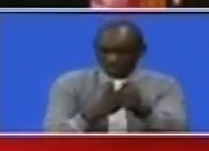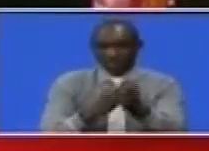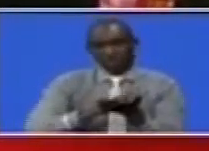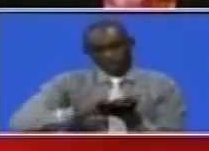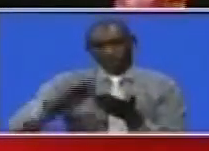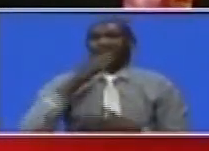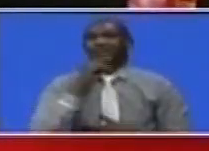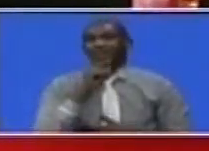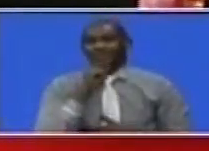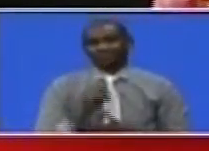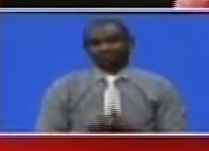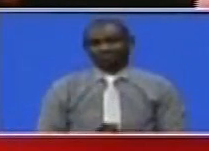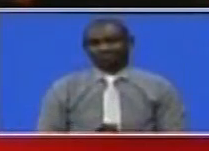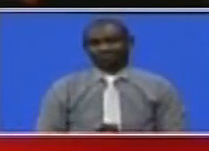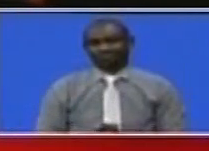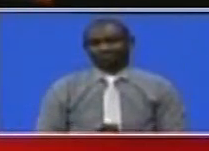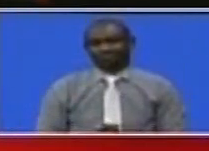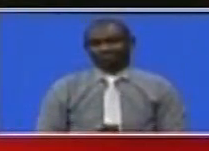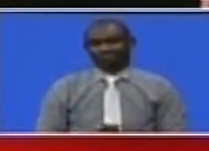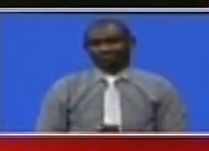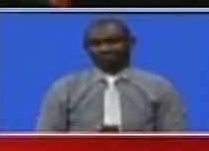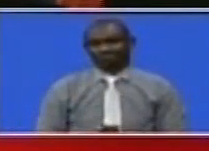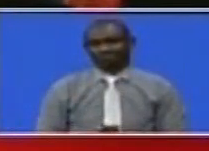the Holy Father. Thank you.